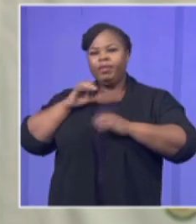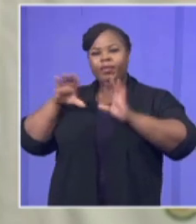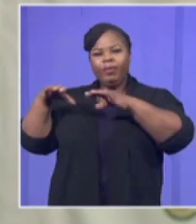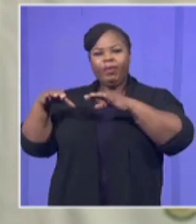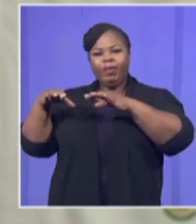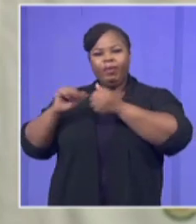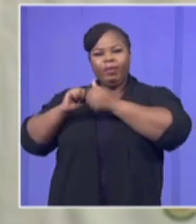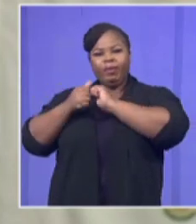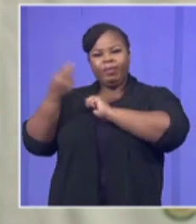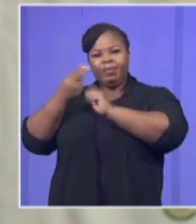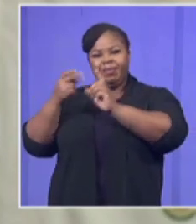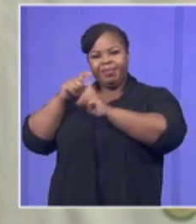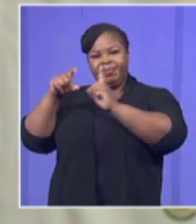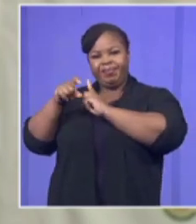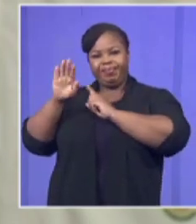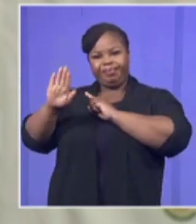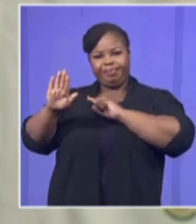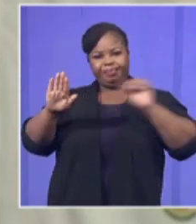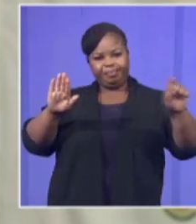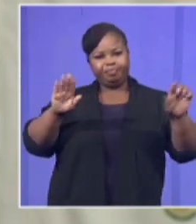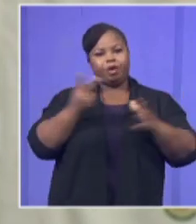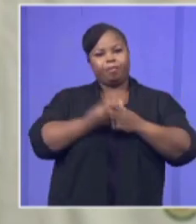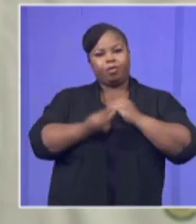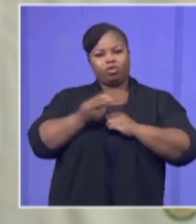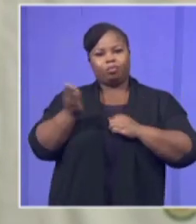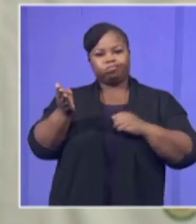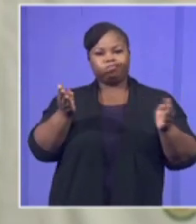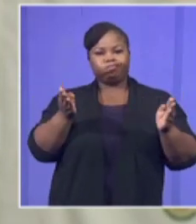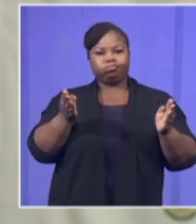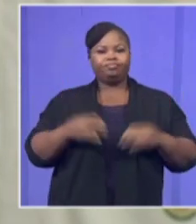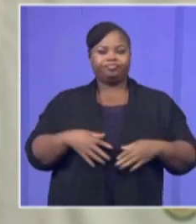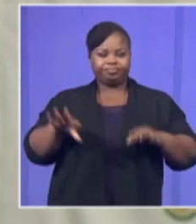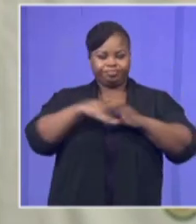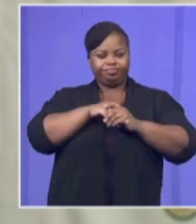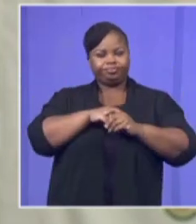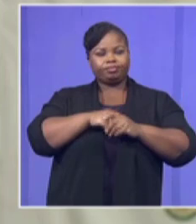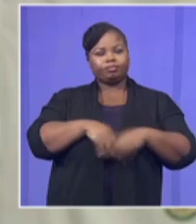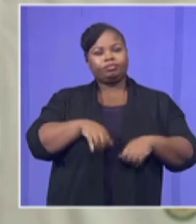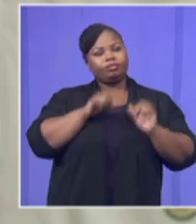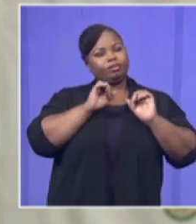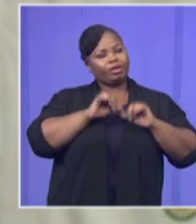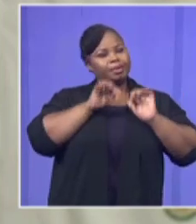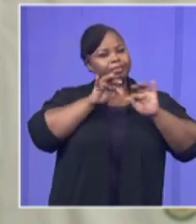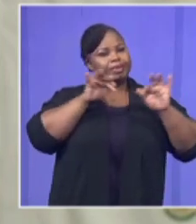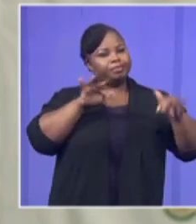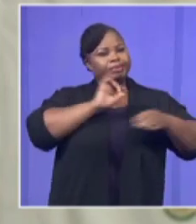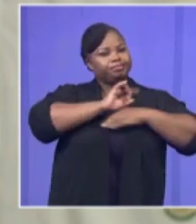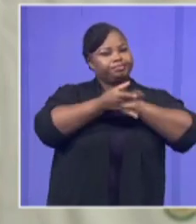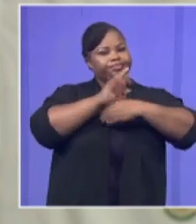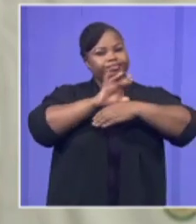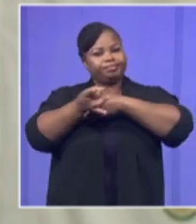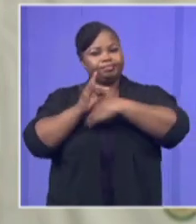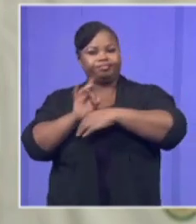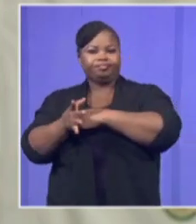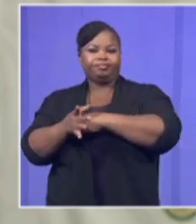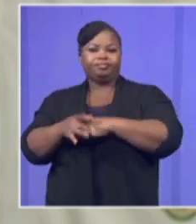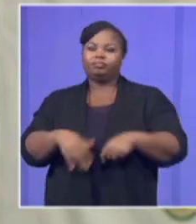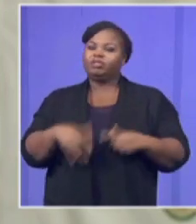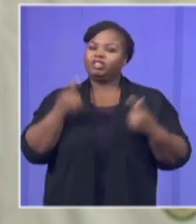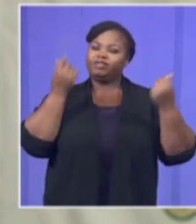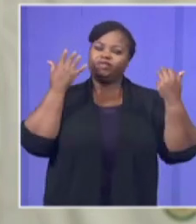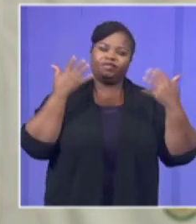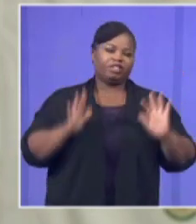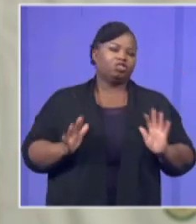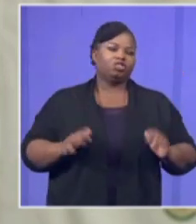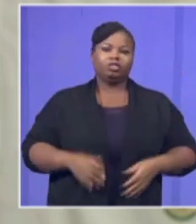is the Sport, Arts and Culture Committee, has been very key. Public hearings have been done already. I think opportunity after